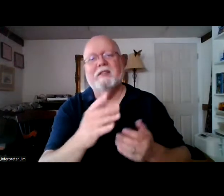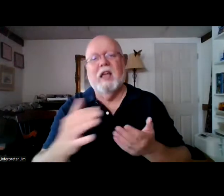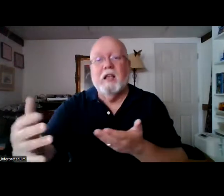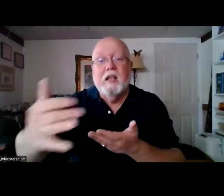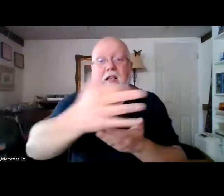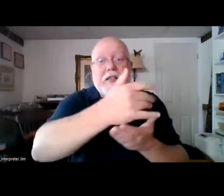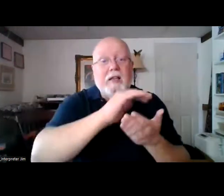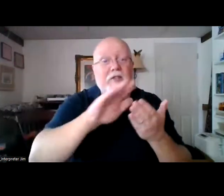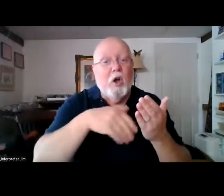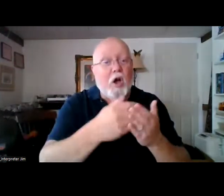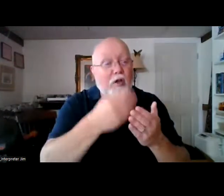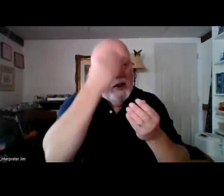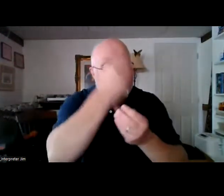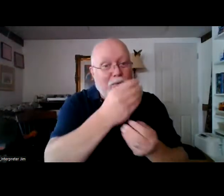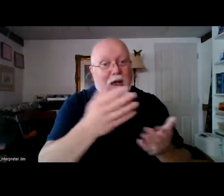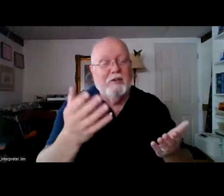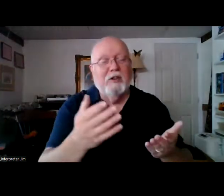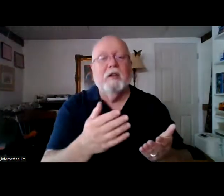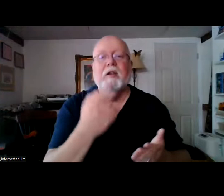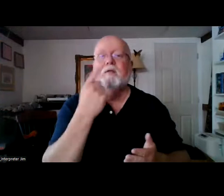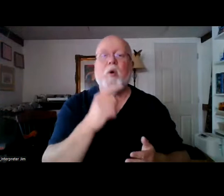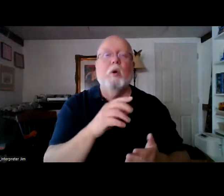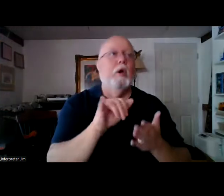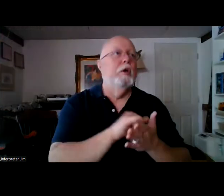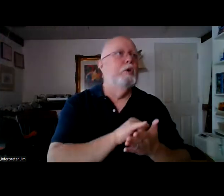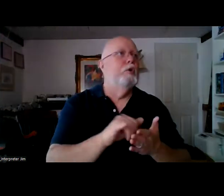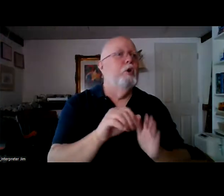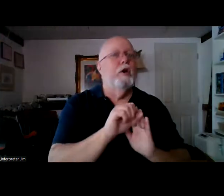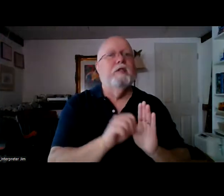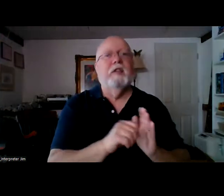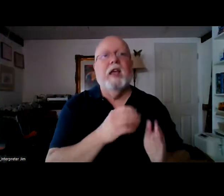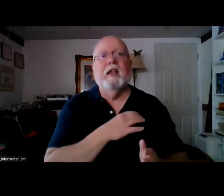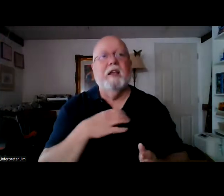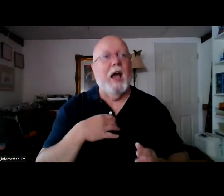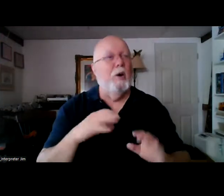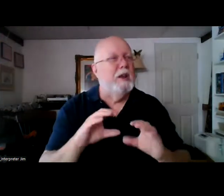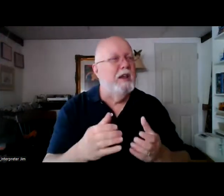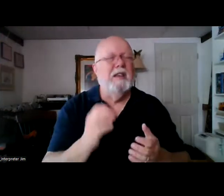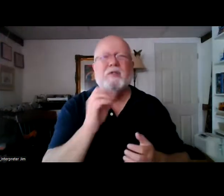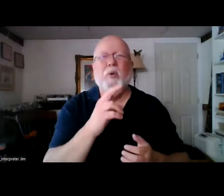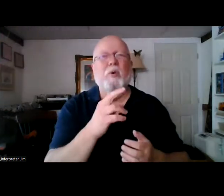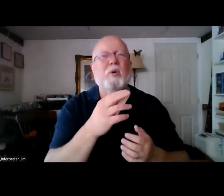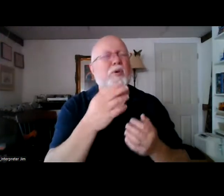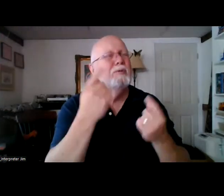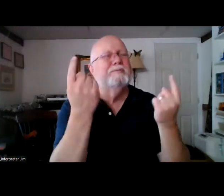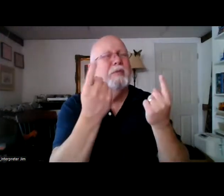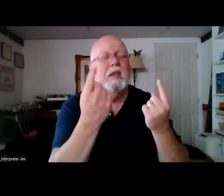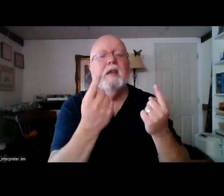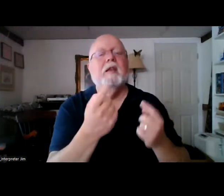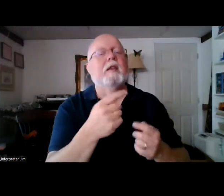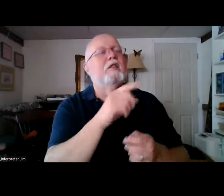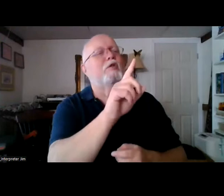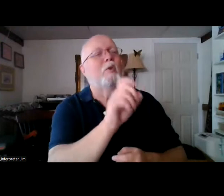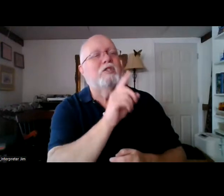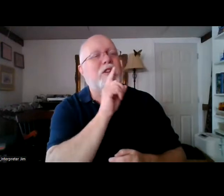had mentioned she used to input death certificate data for the New York State County to tally numbers. So just kind of wondering, is there a detailed information